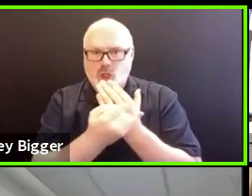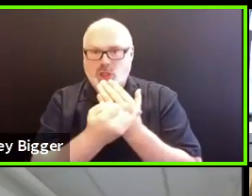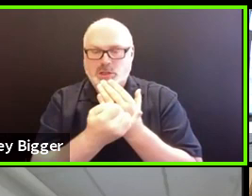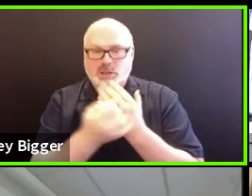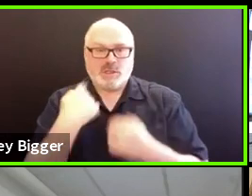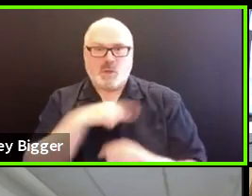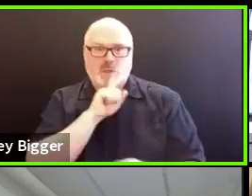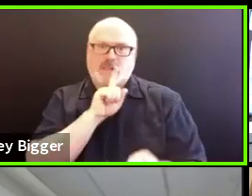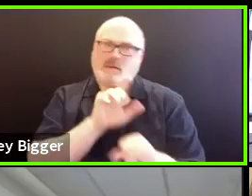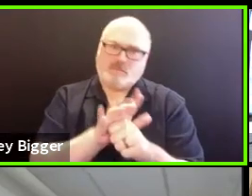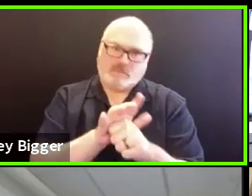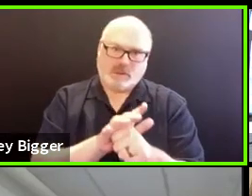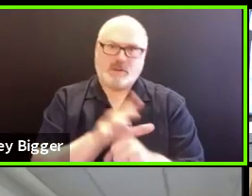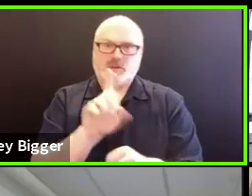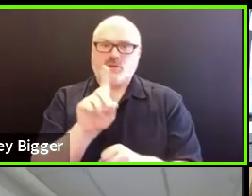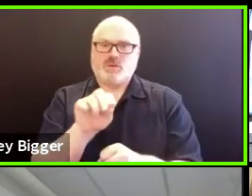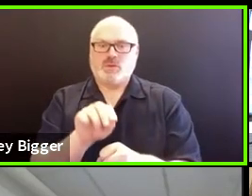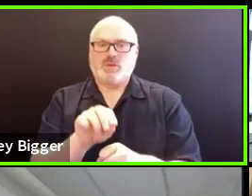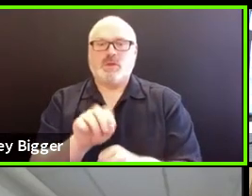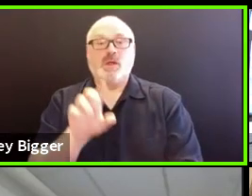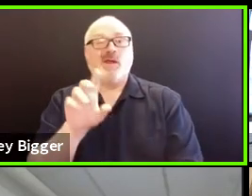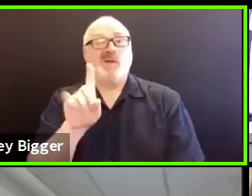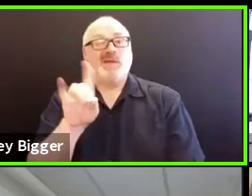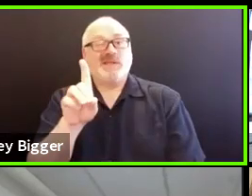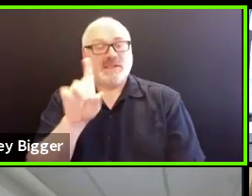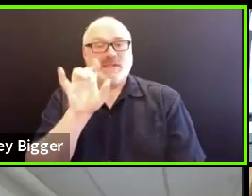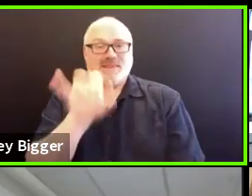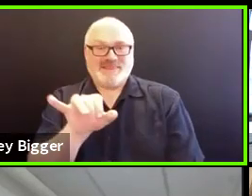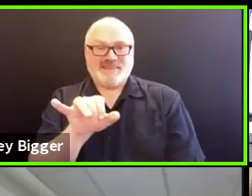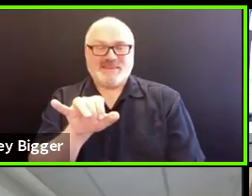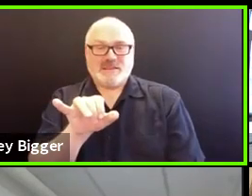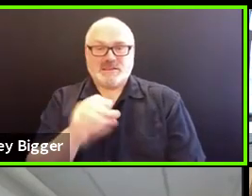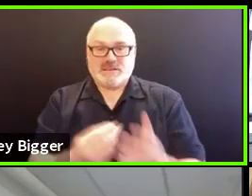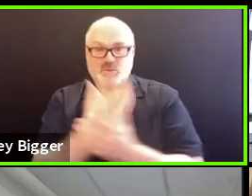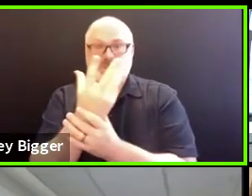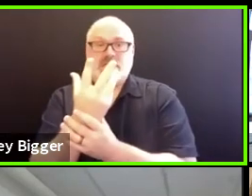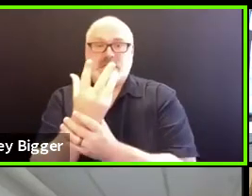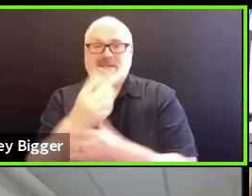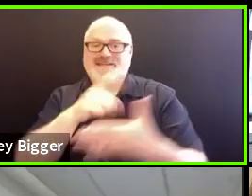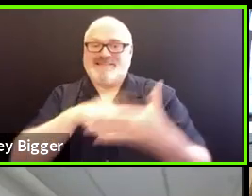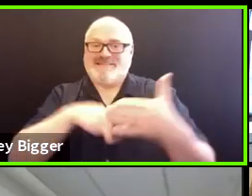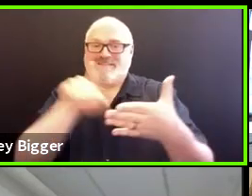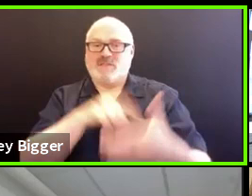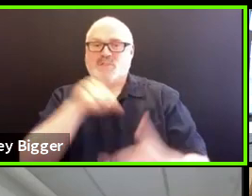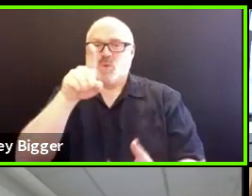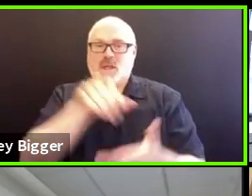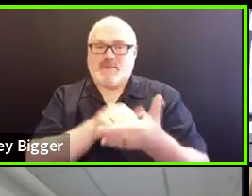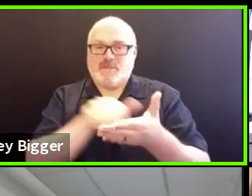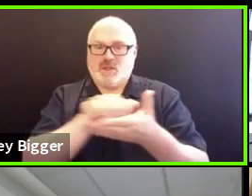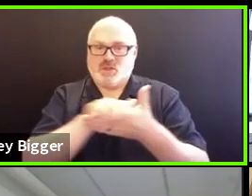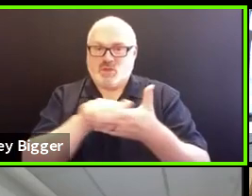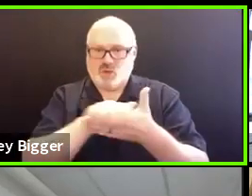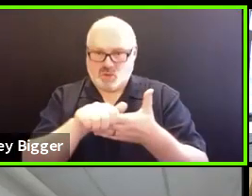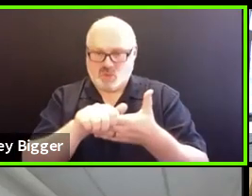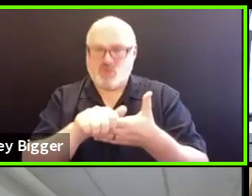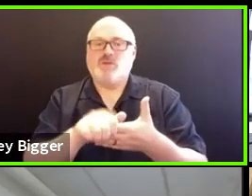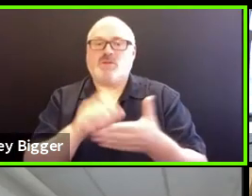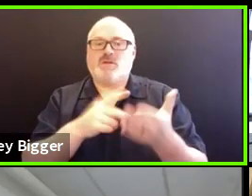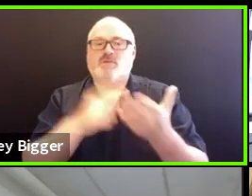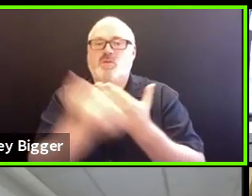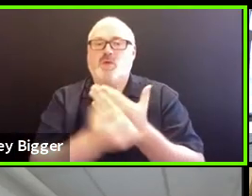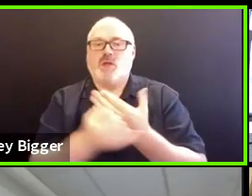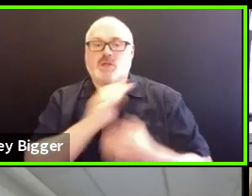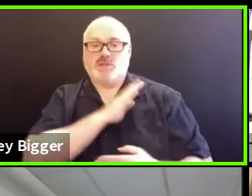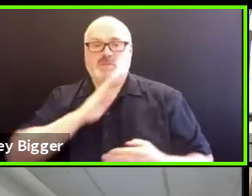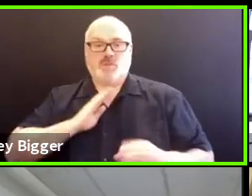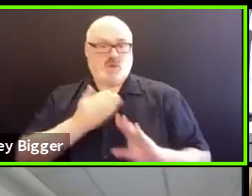are committed to. We did this spring cancel $1 million of projects that the board